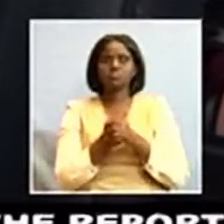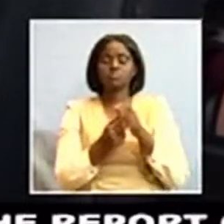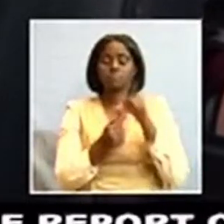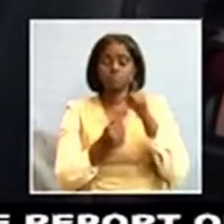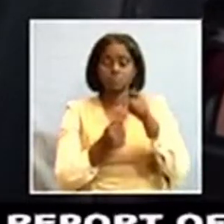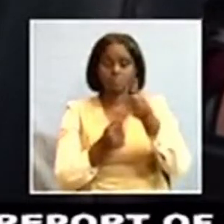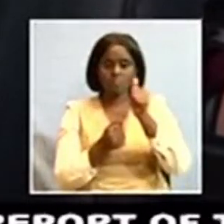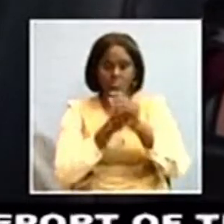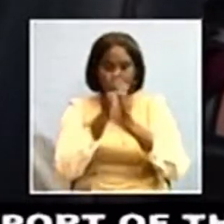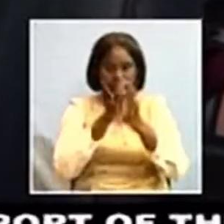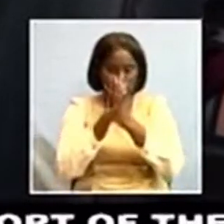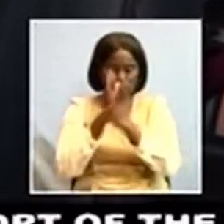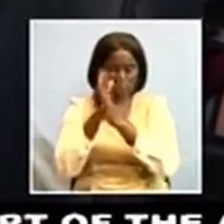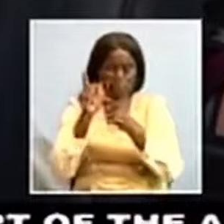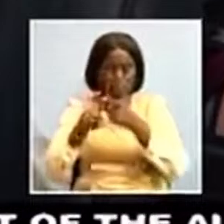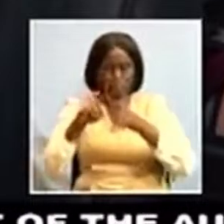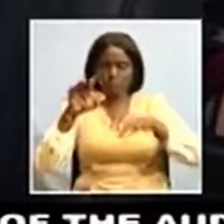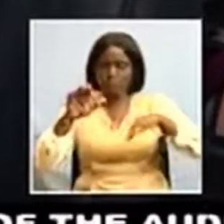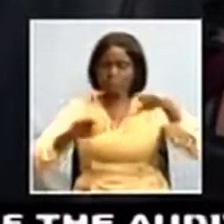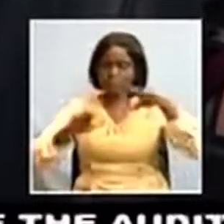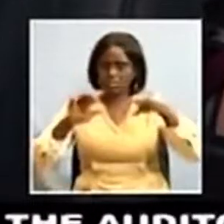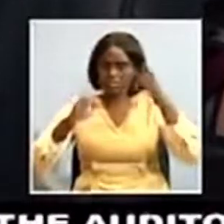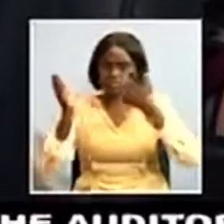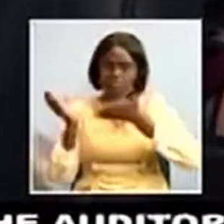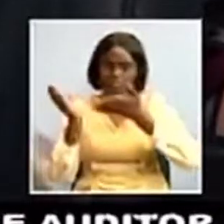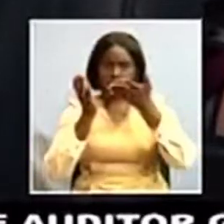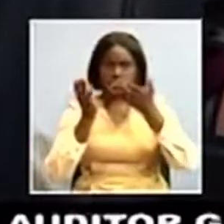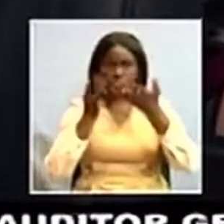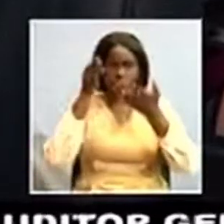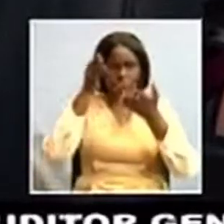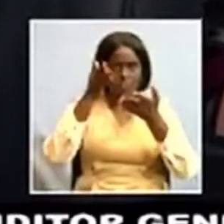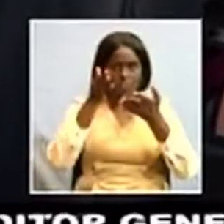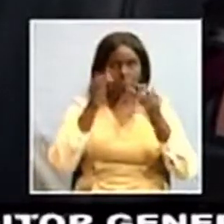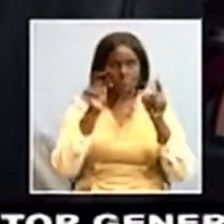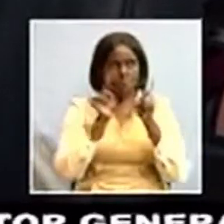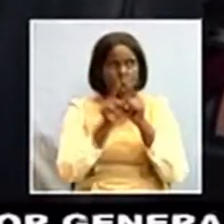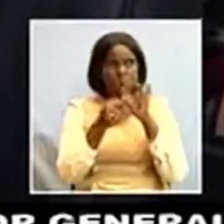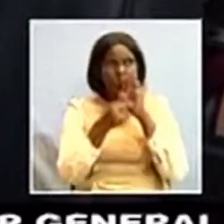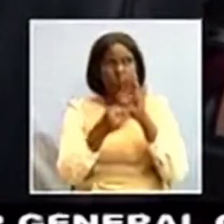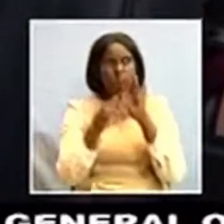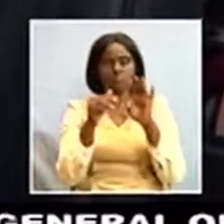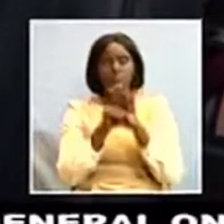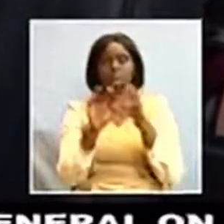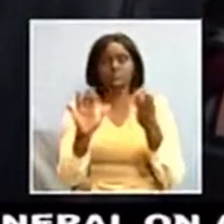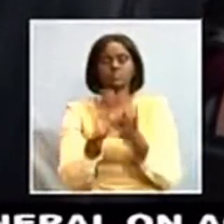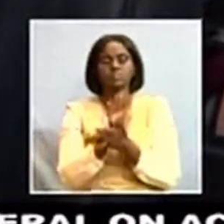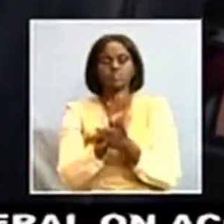Are you referring to the balance brought forward as in page,